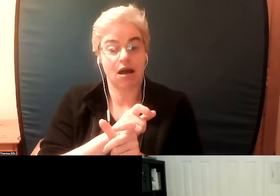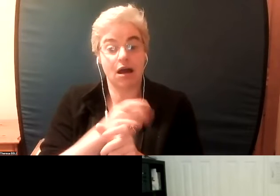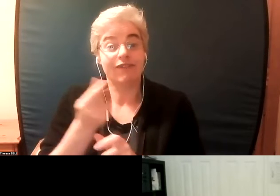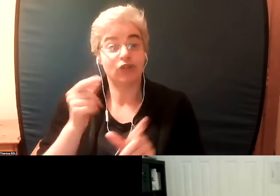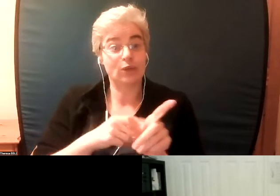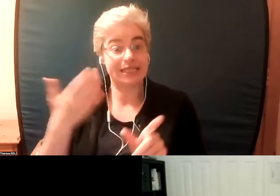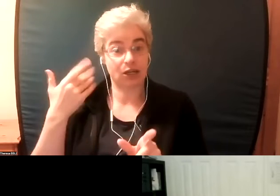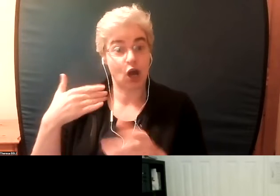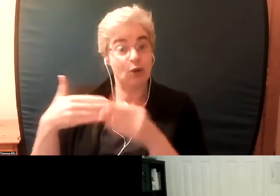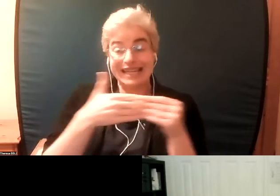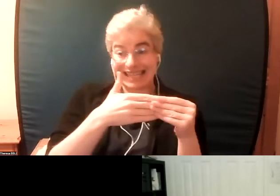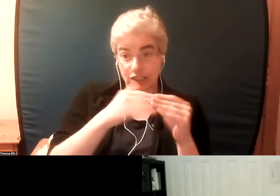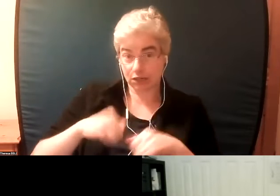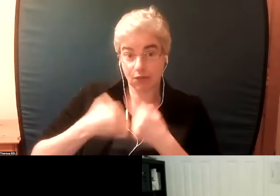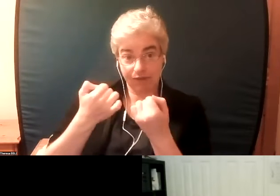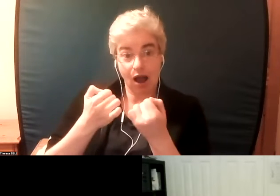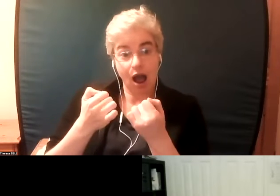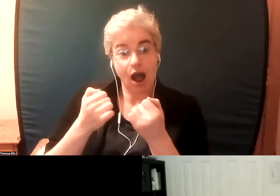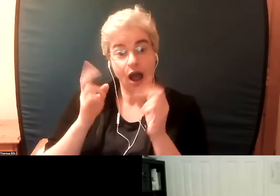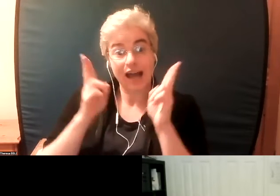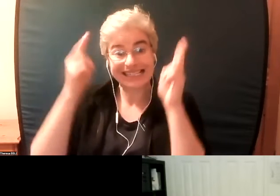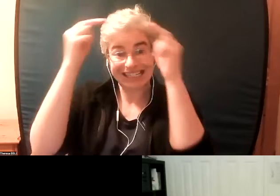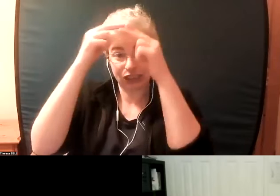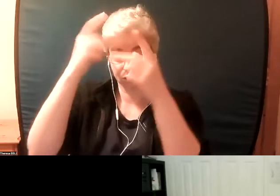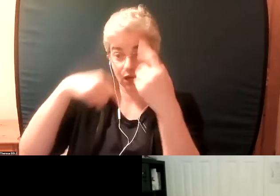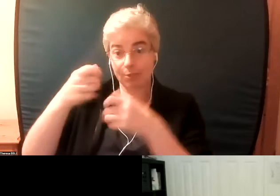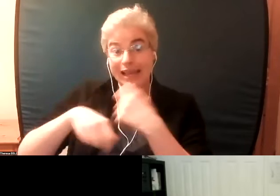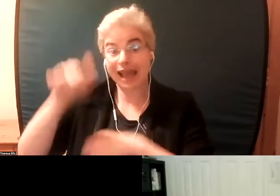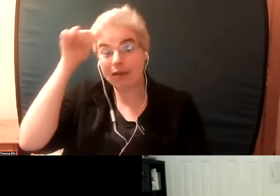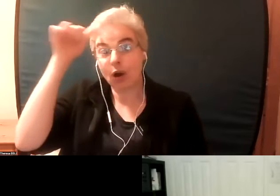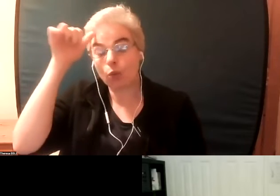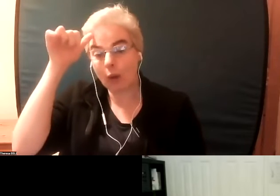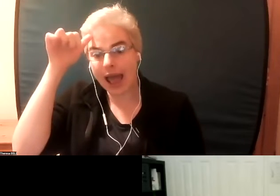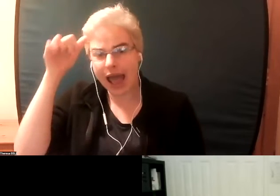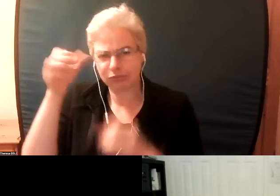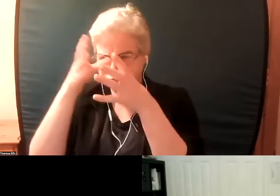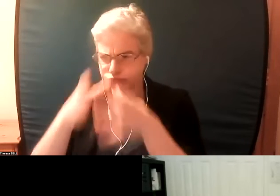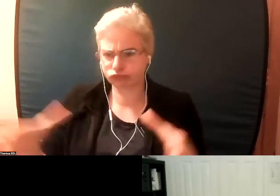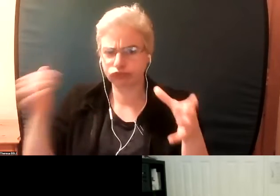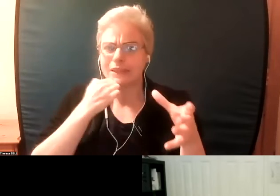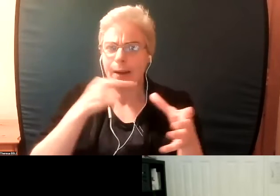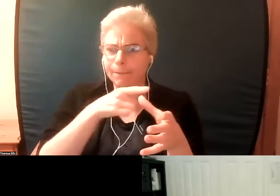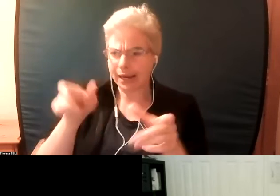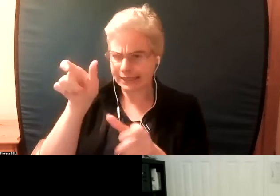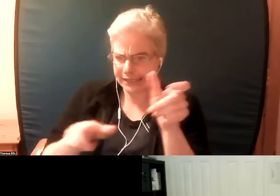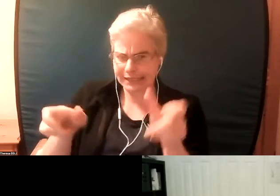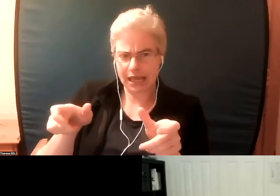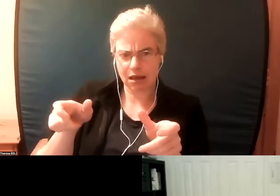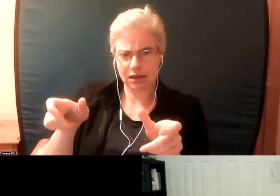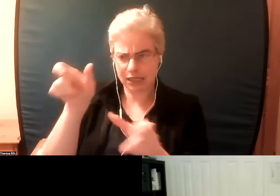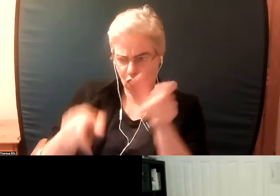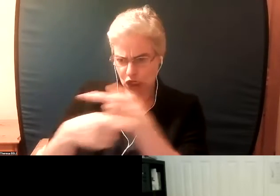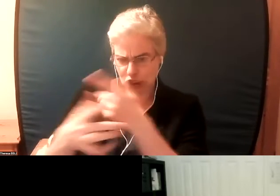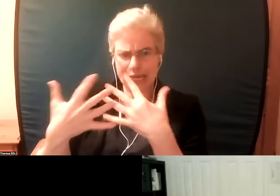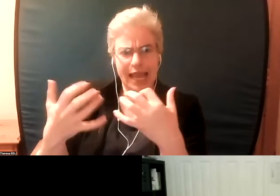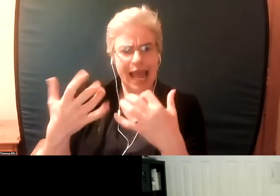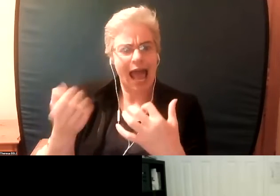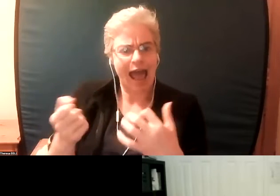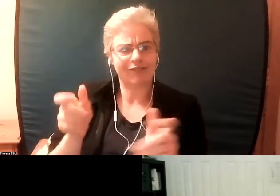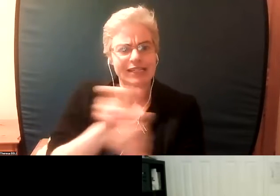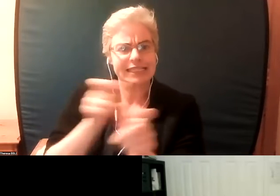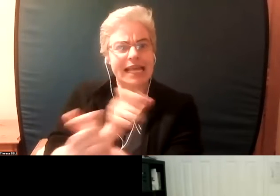the leadership of our archdeaconry became aware of the large number of dyslexic clergy and invited